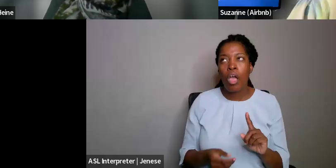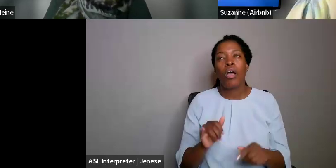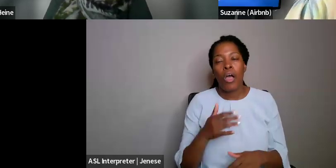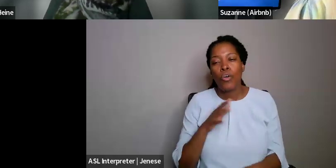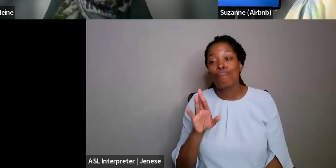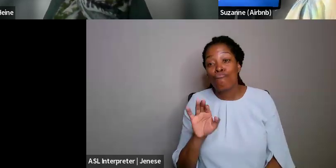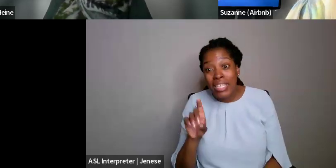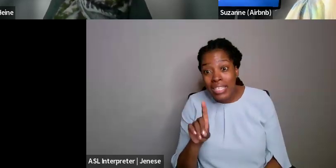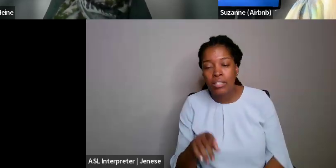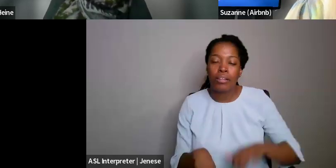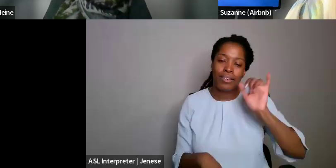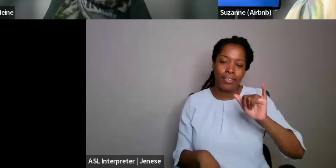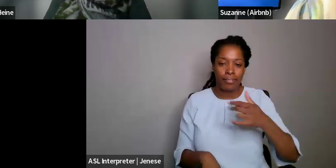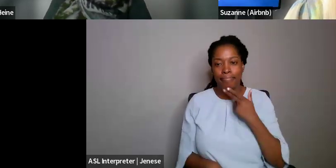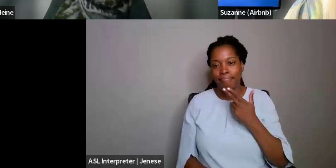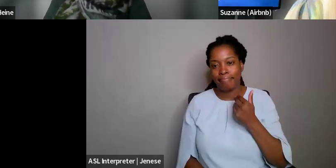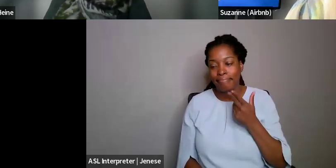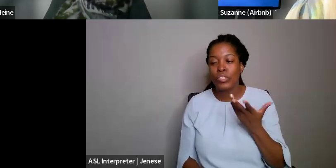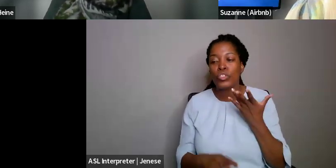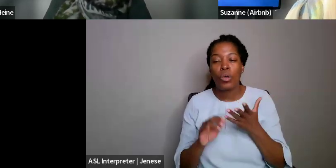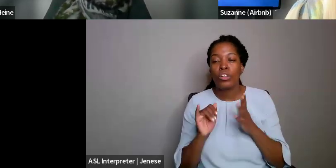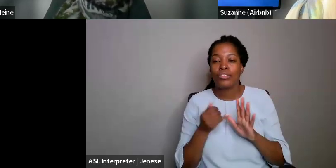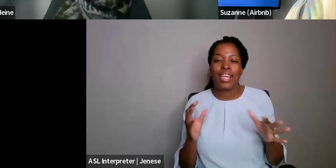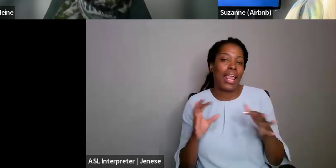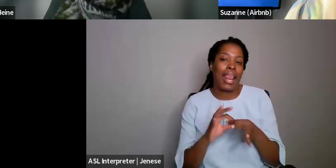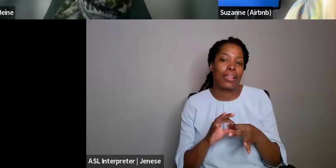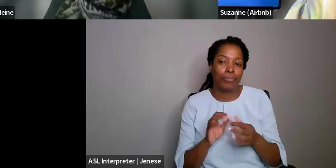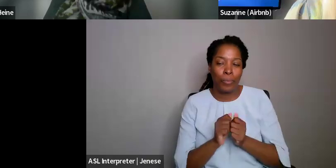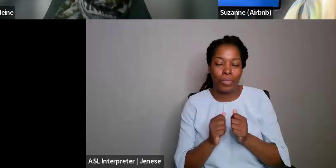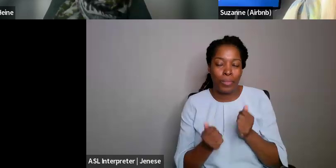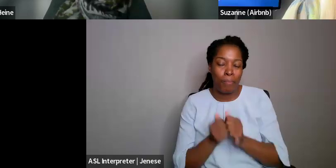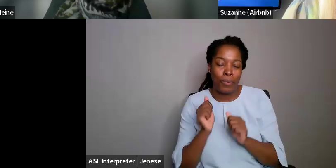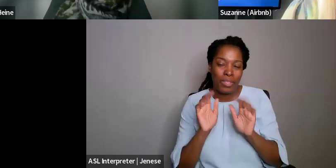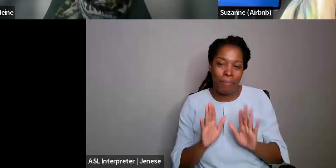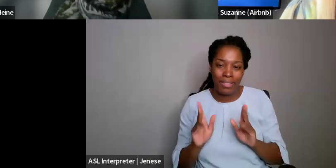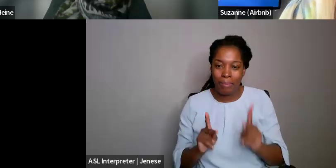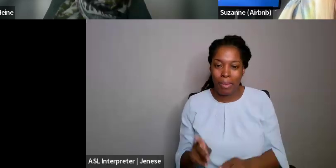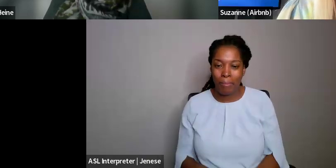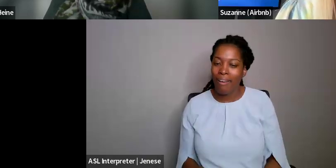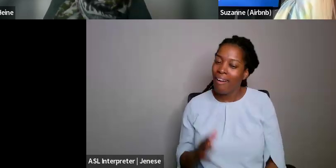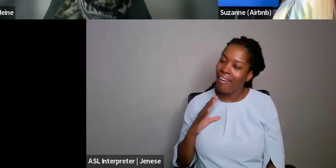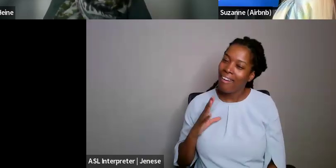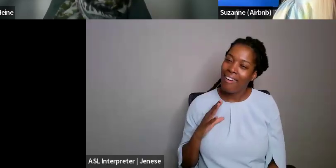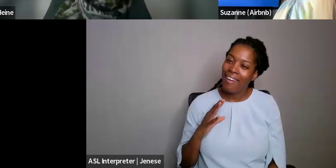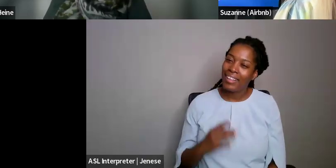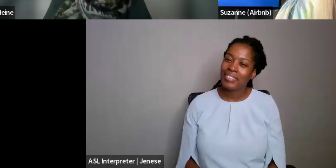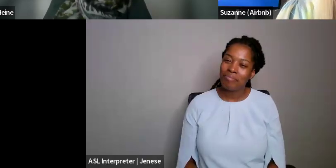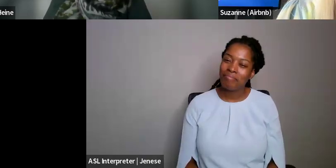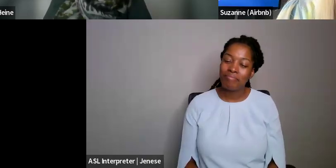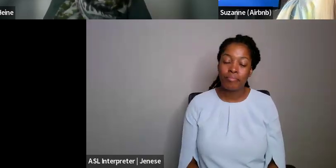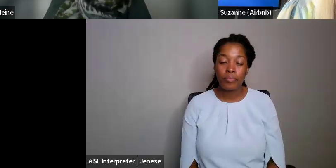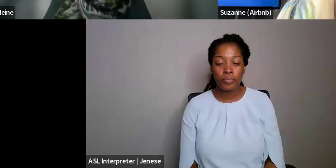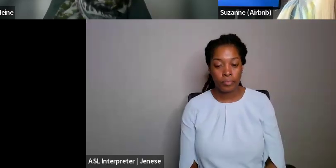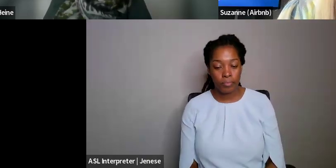that, you just meet and connect with the most amazing people. Oh, that's so good. Okay, someone has